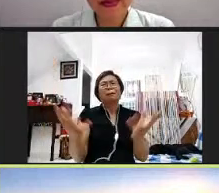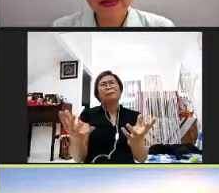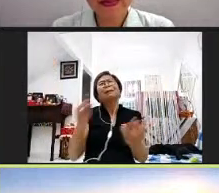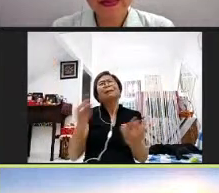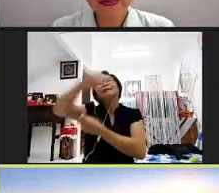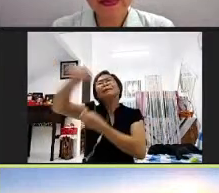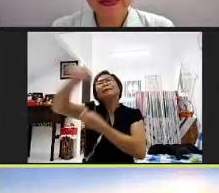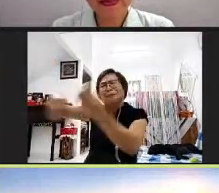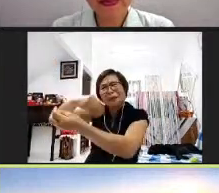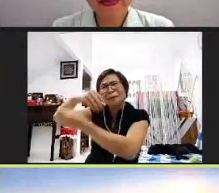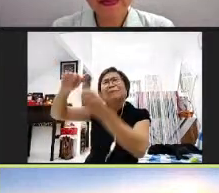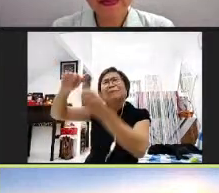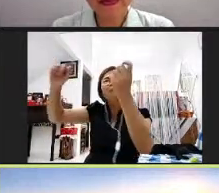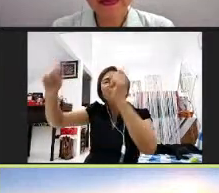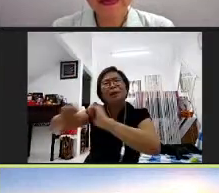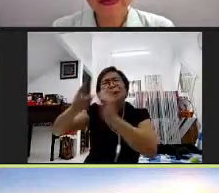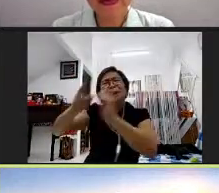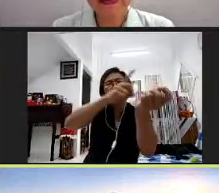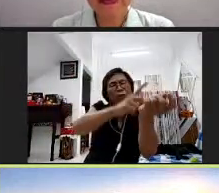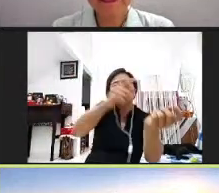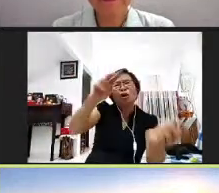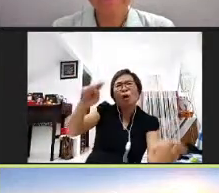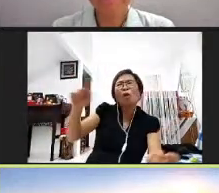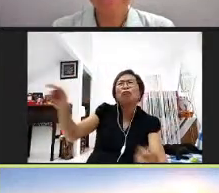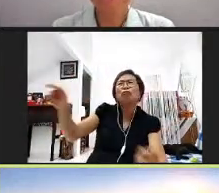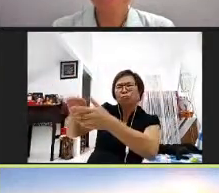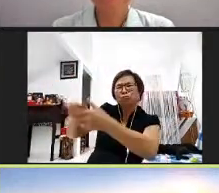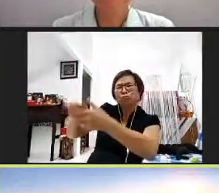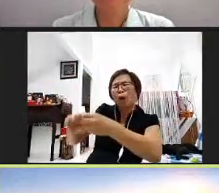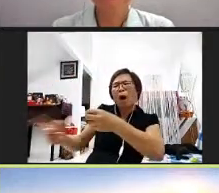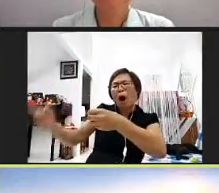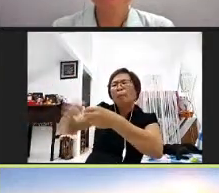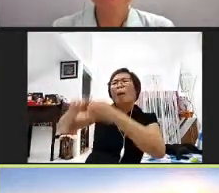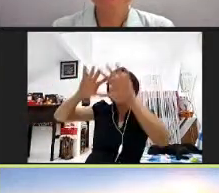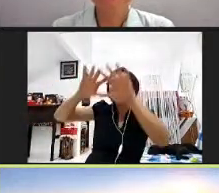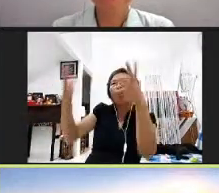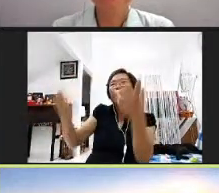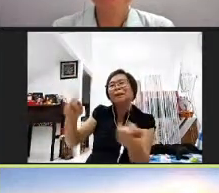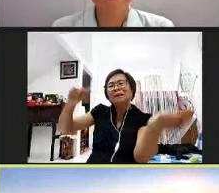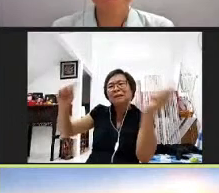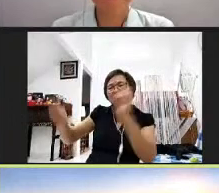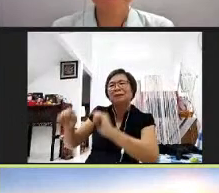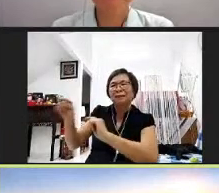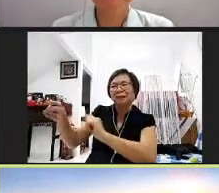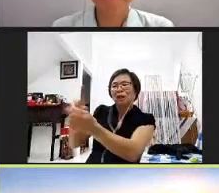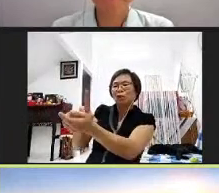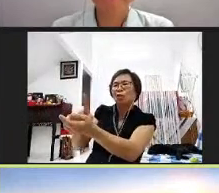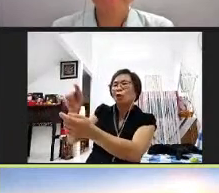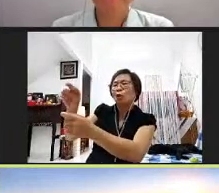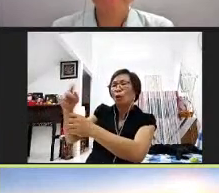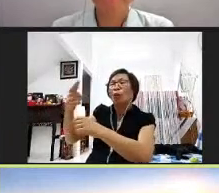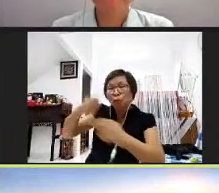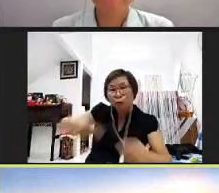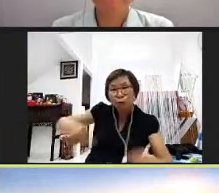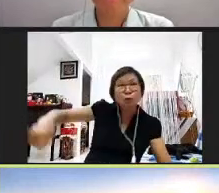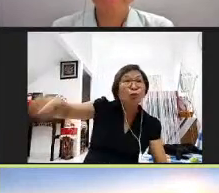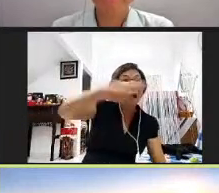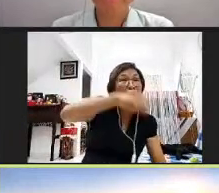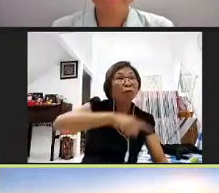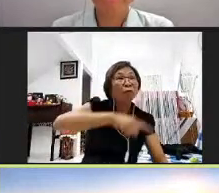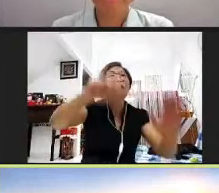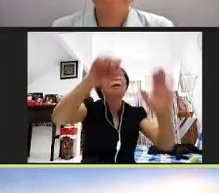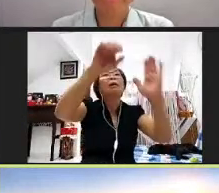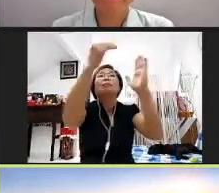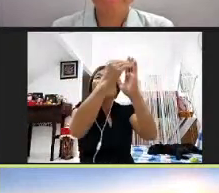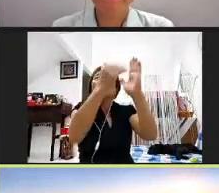Yeah, Dr. Ong will cover a little bit more on this. And all of us have a set of SOP to